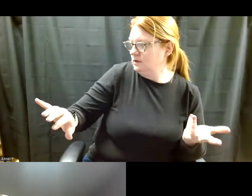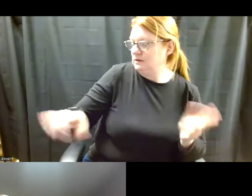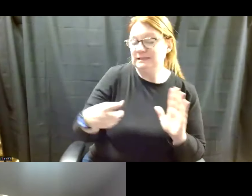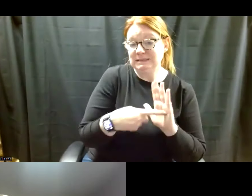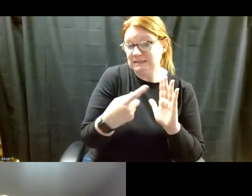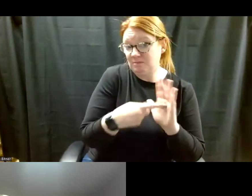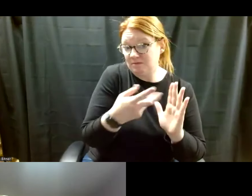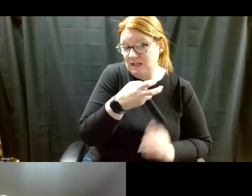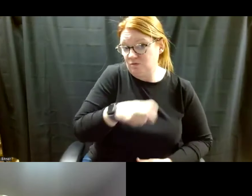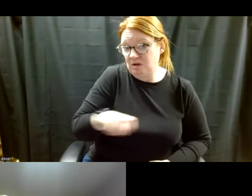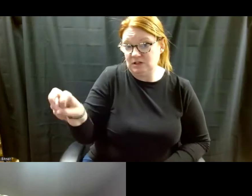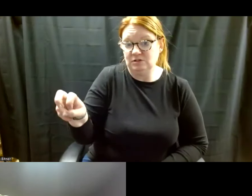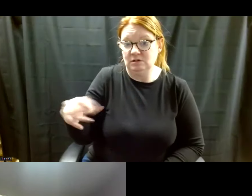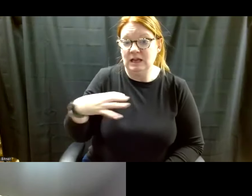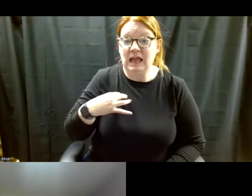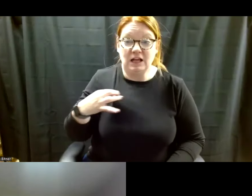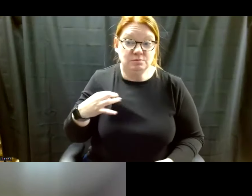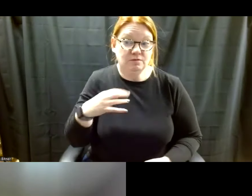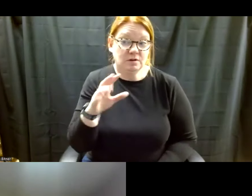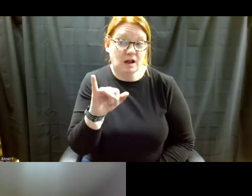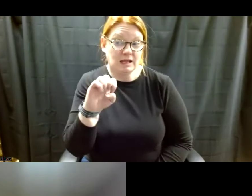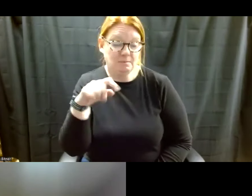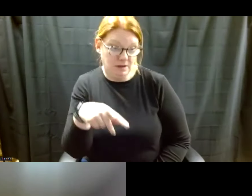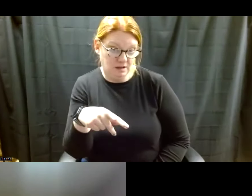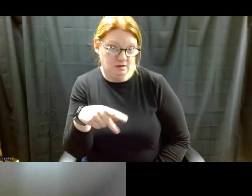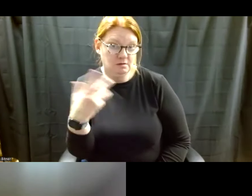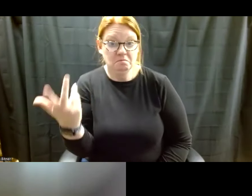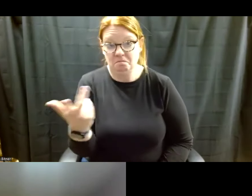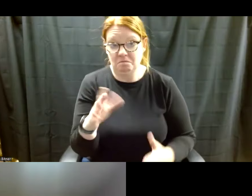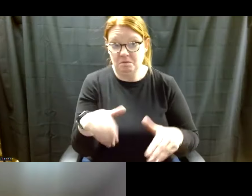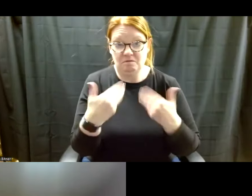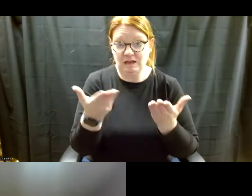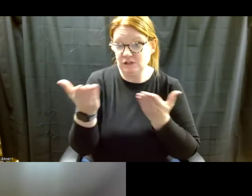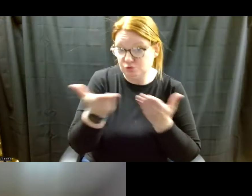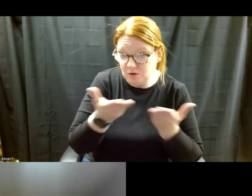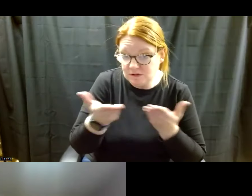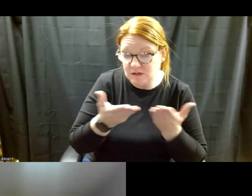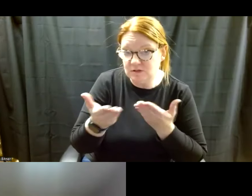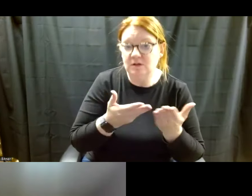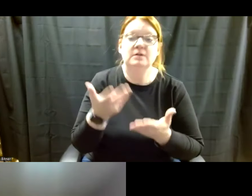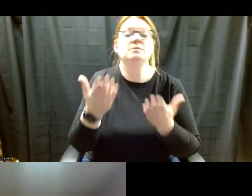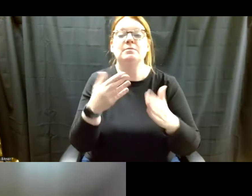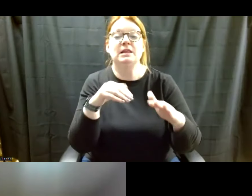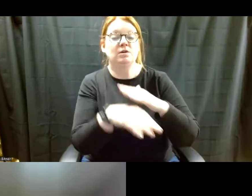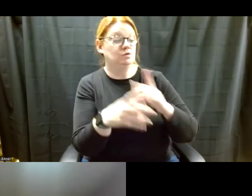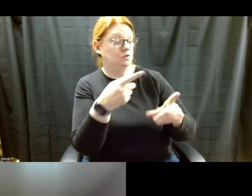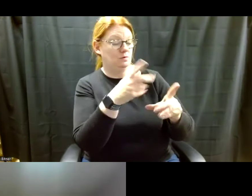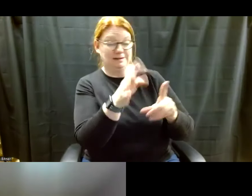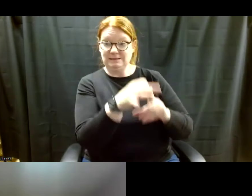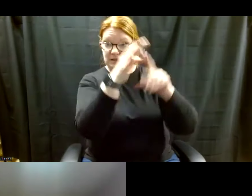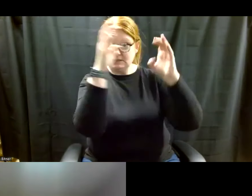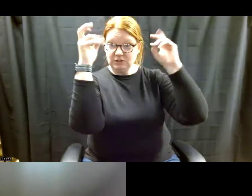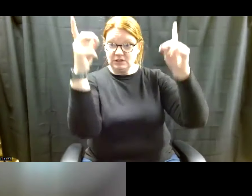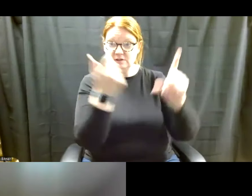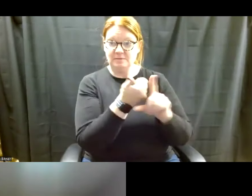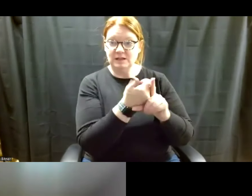they transition and they are eligible for an IEP and they get services. They may go into a special ed unit that has their own teacher of the